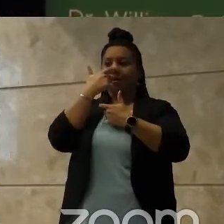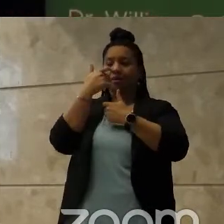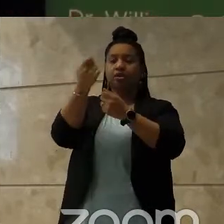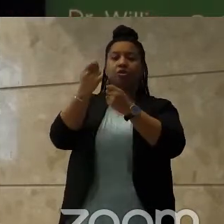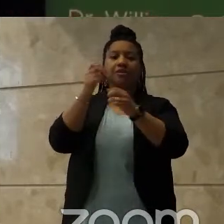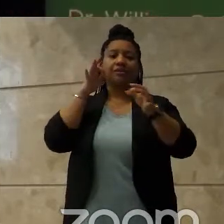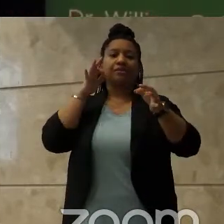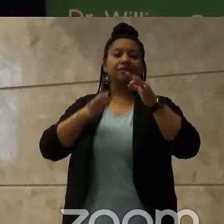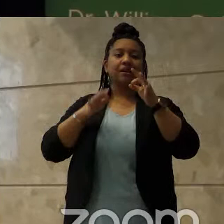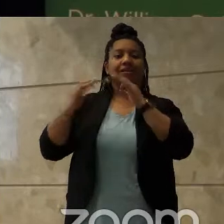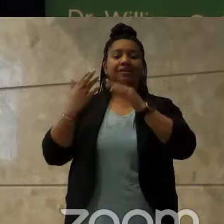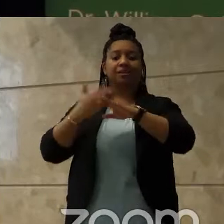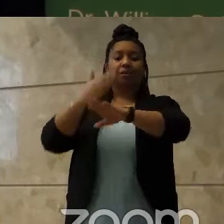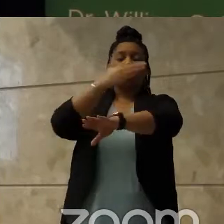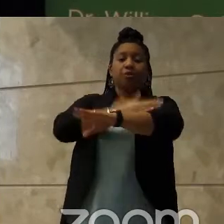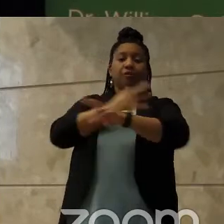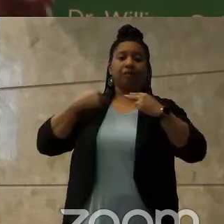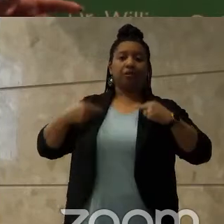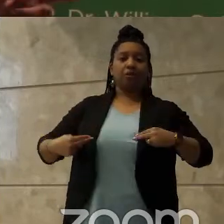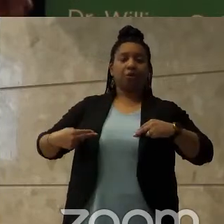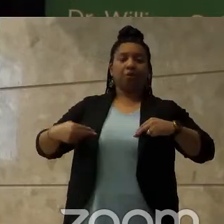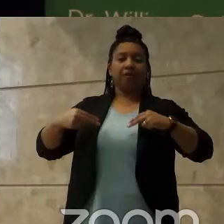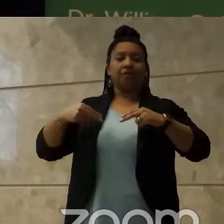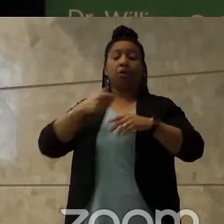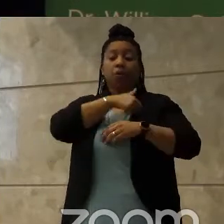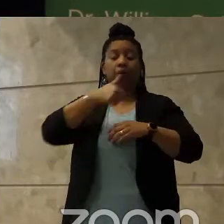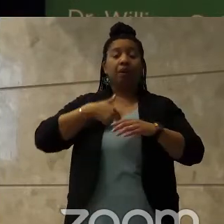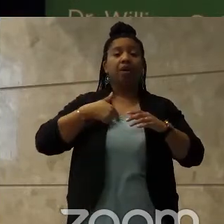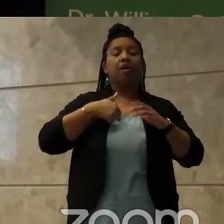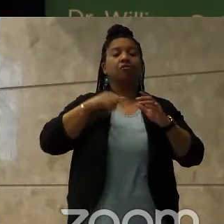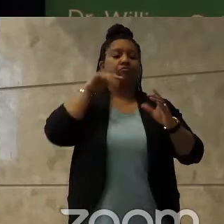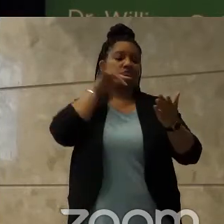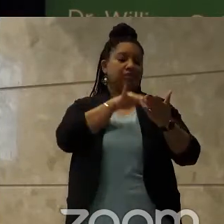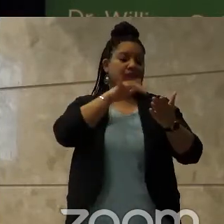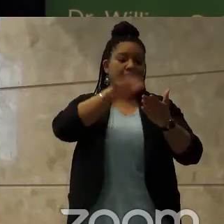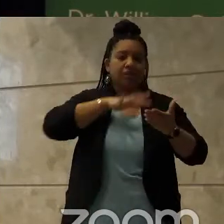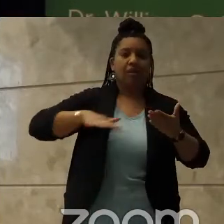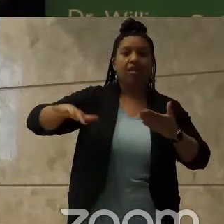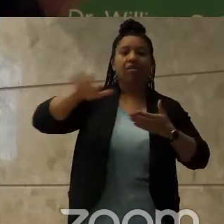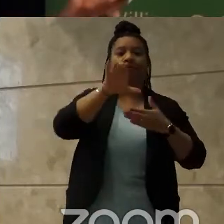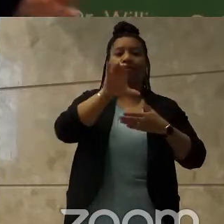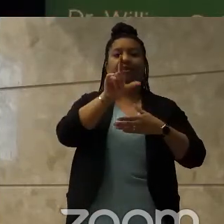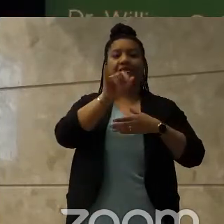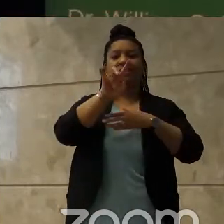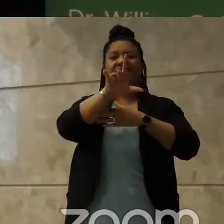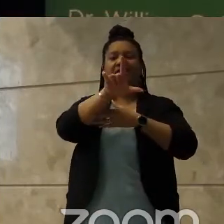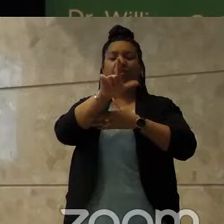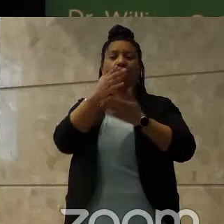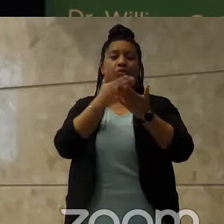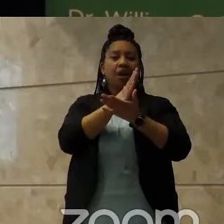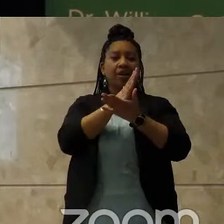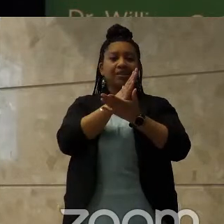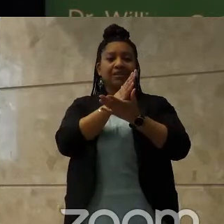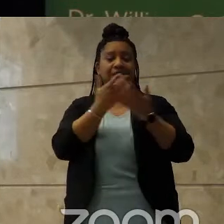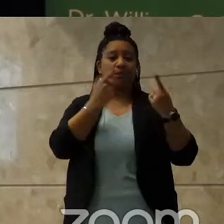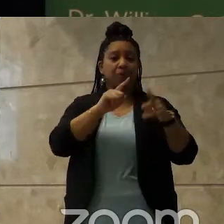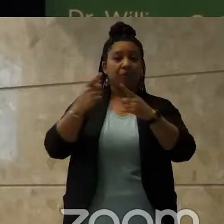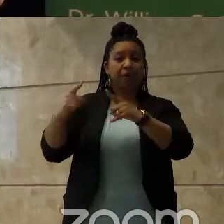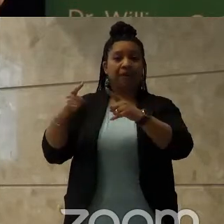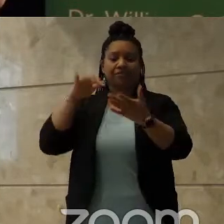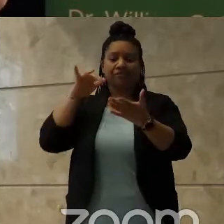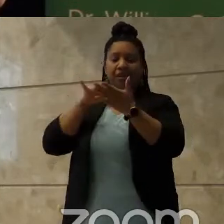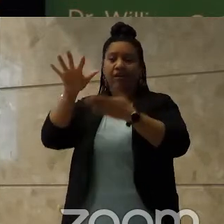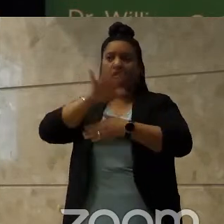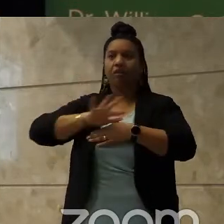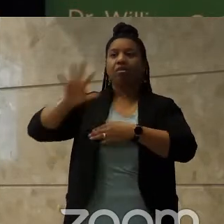and improving the human condition. We get studied everywhere. This civil rights movement gets studied across the world. If you want to